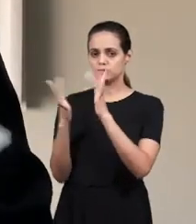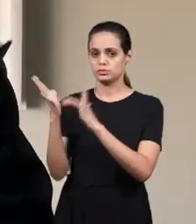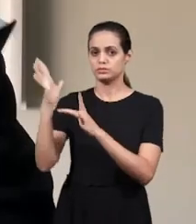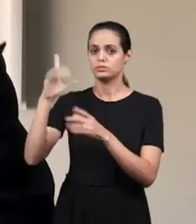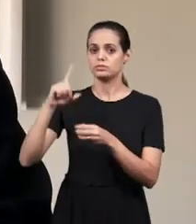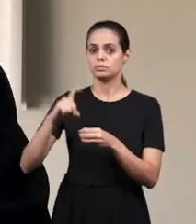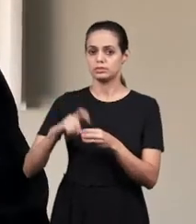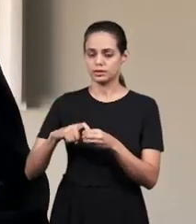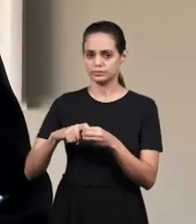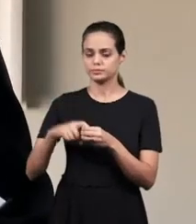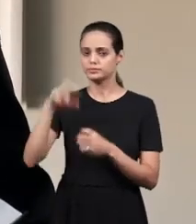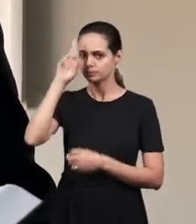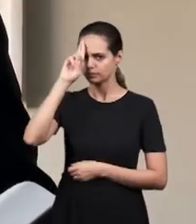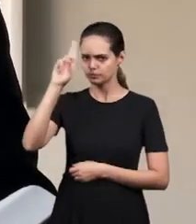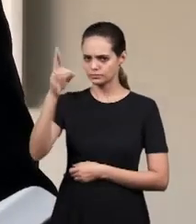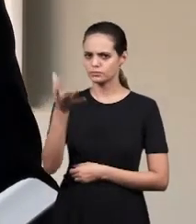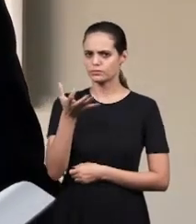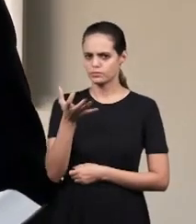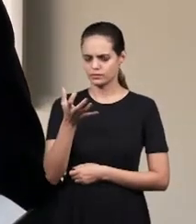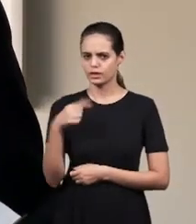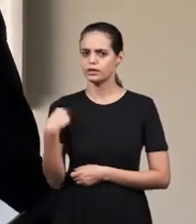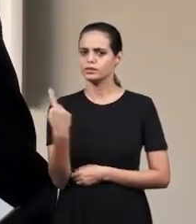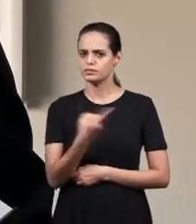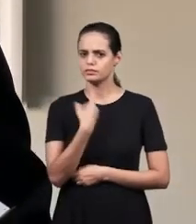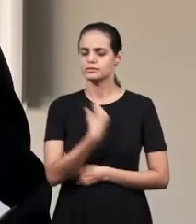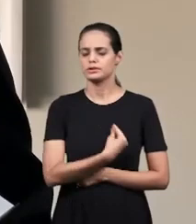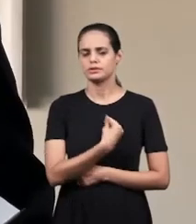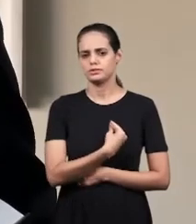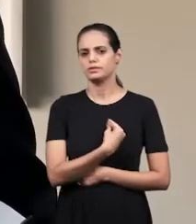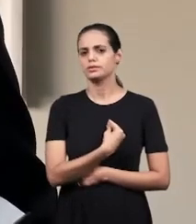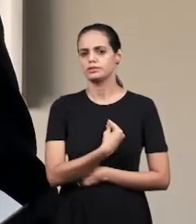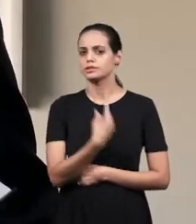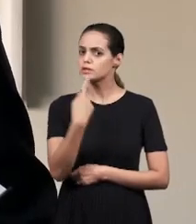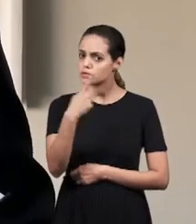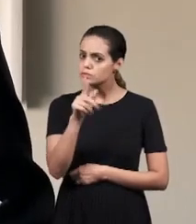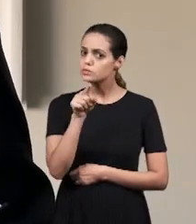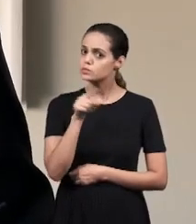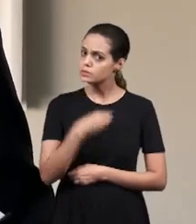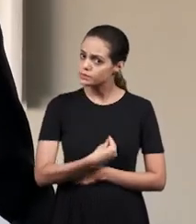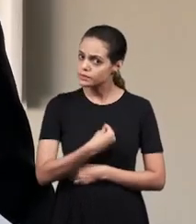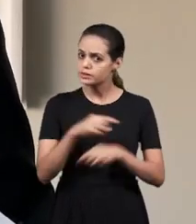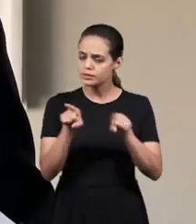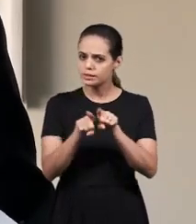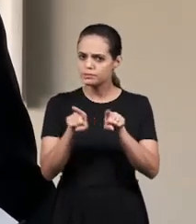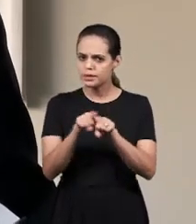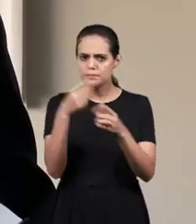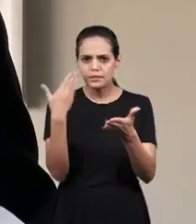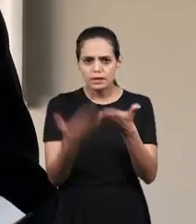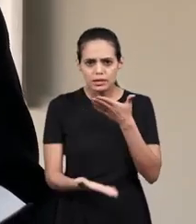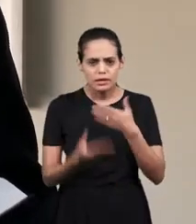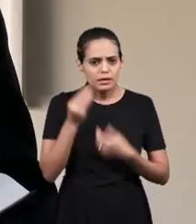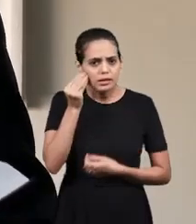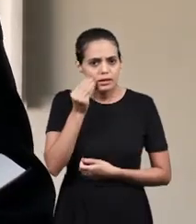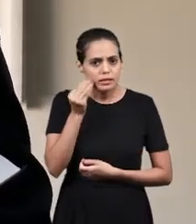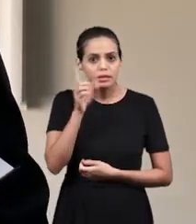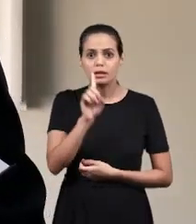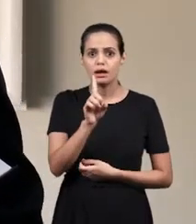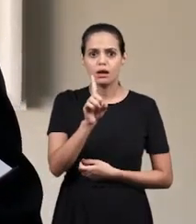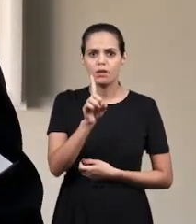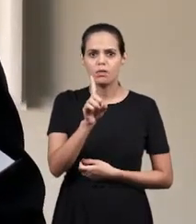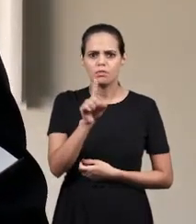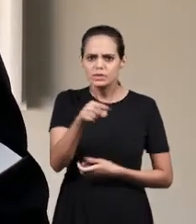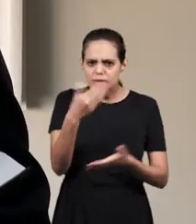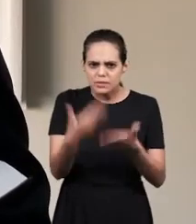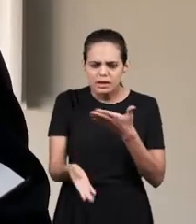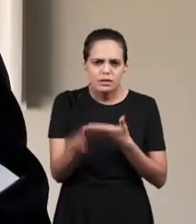us. This is what the Lord wants for your life. Don't miss out on this opportunity. The same way those men were going